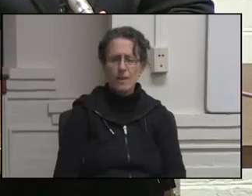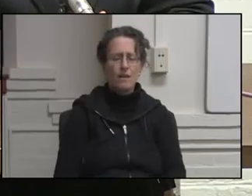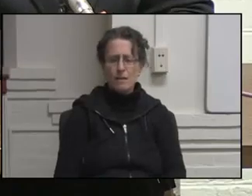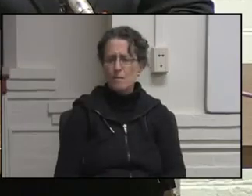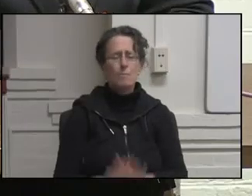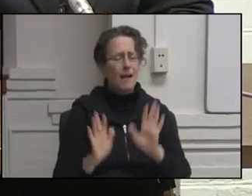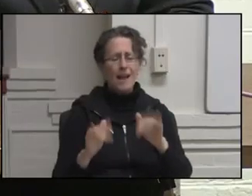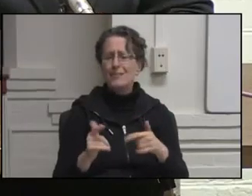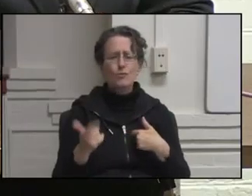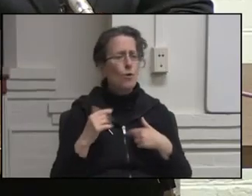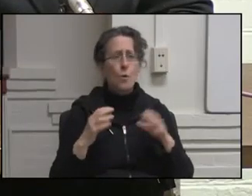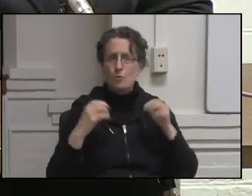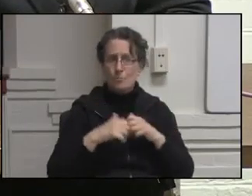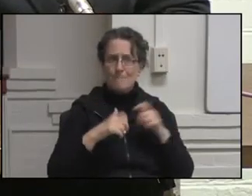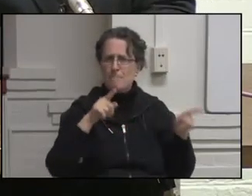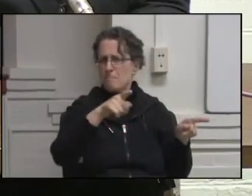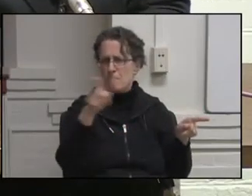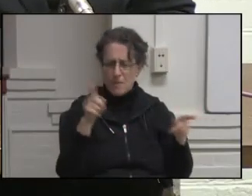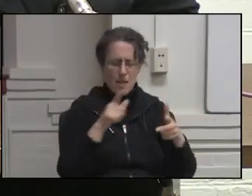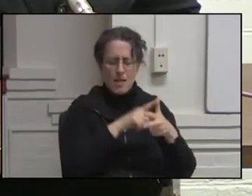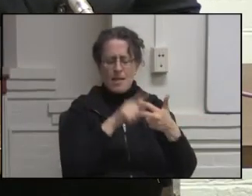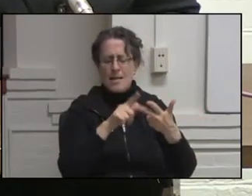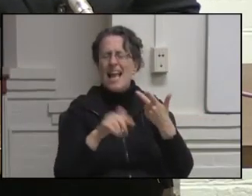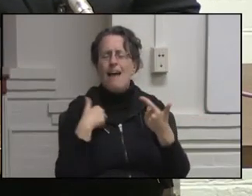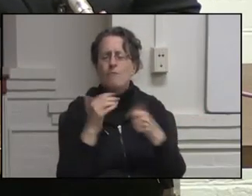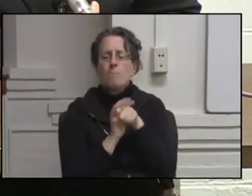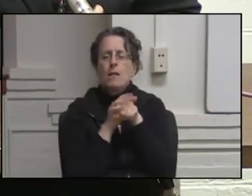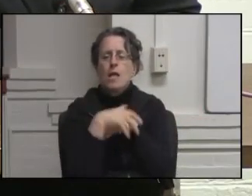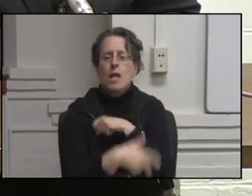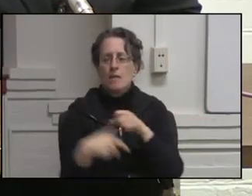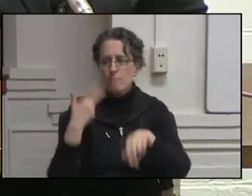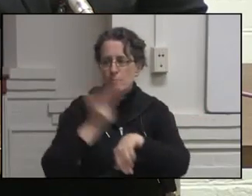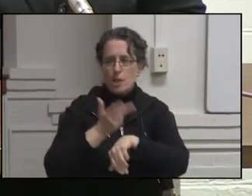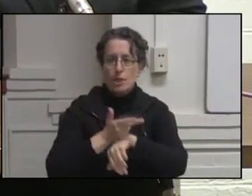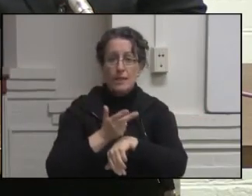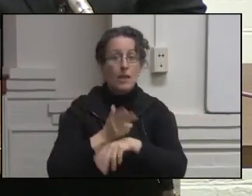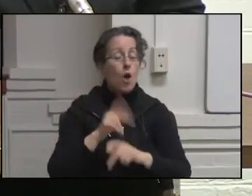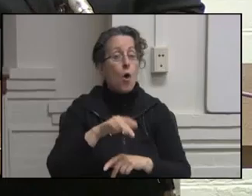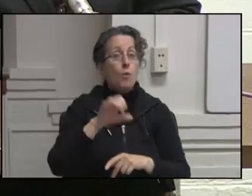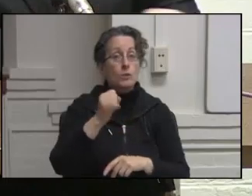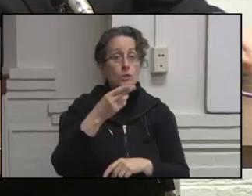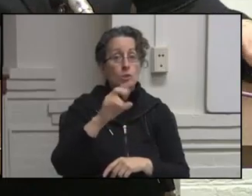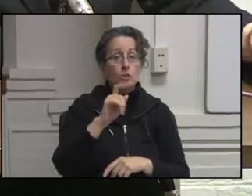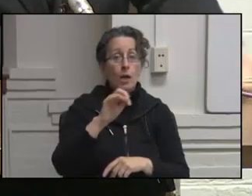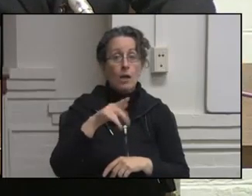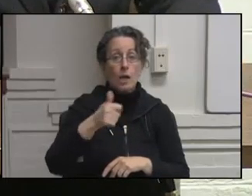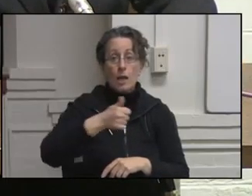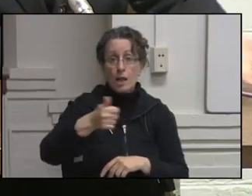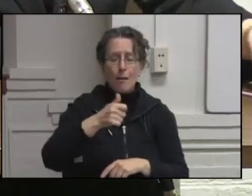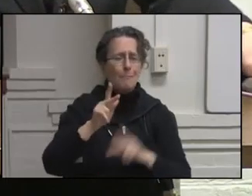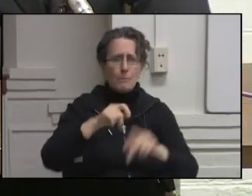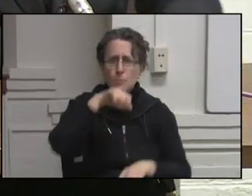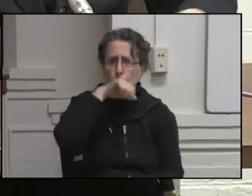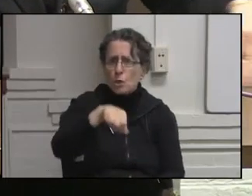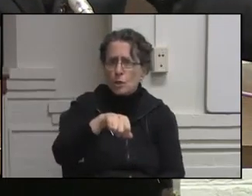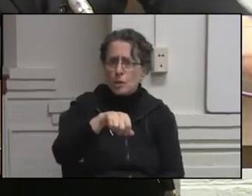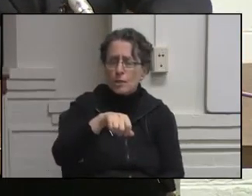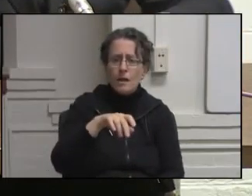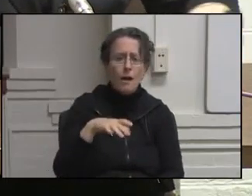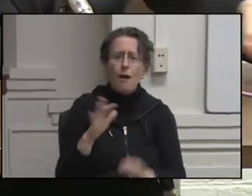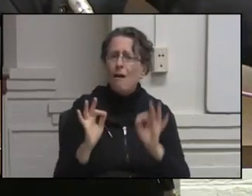be shuttles to and from. And people who use the shuttle service really love it. Yeah. Because the buses are, it's